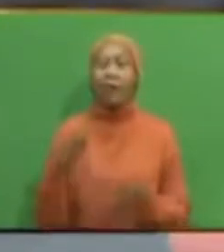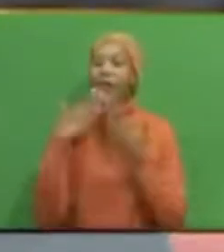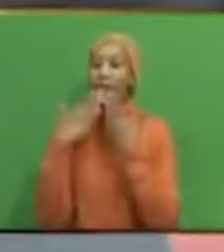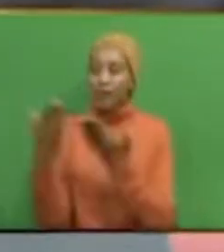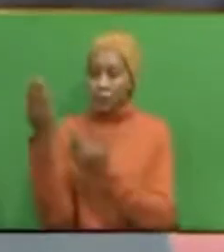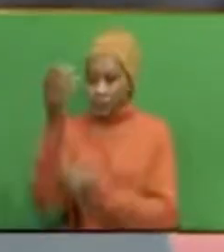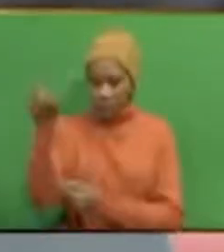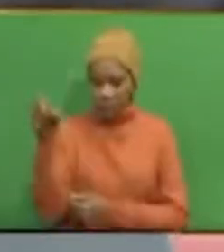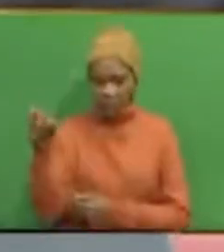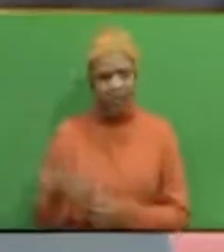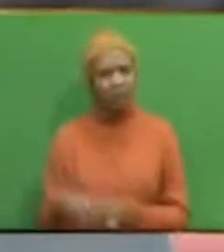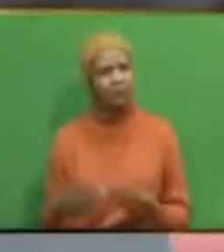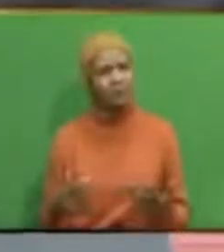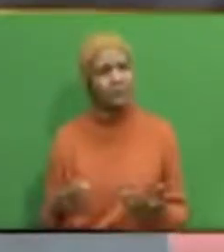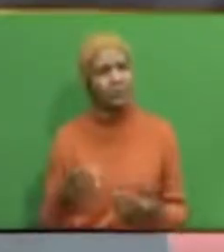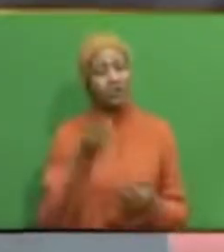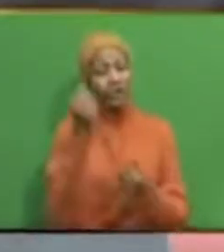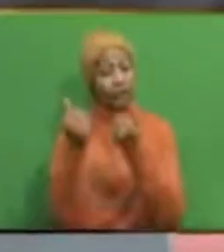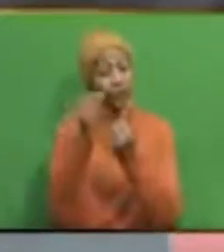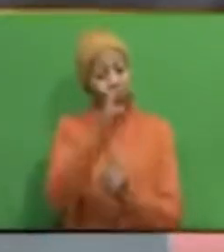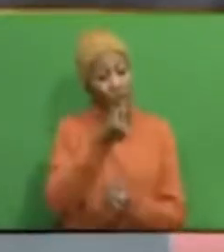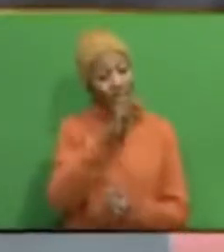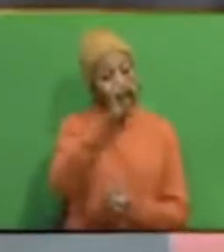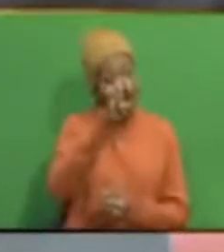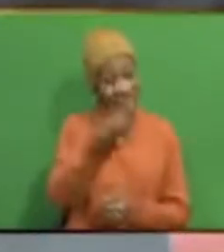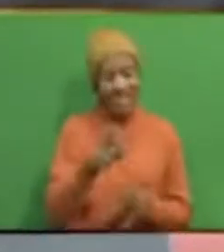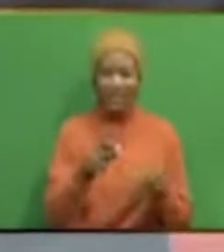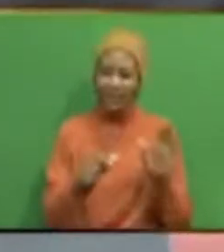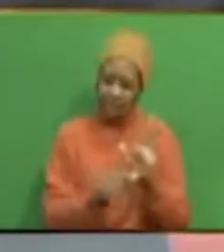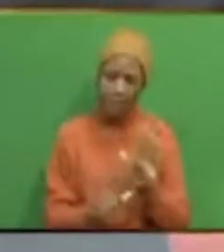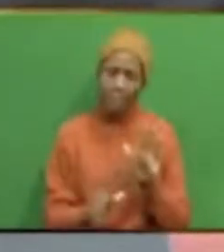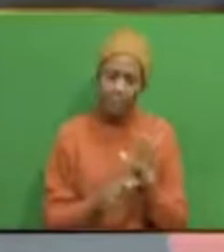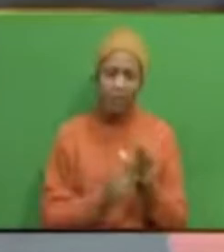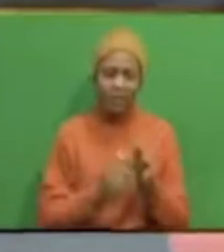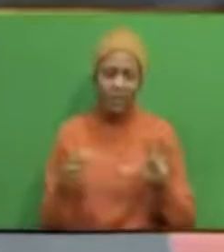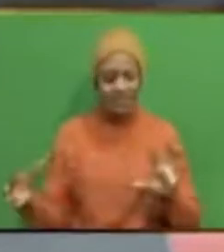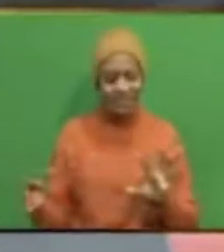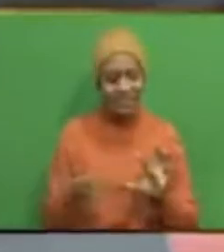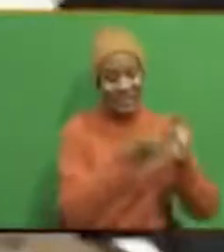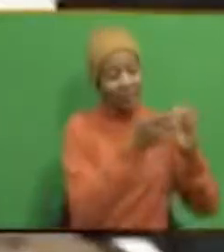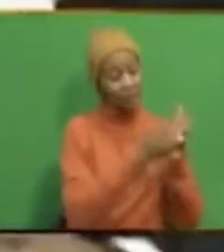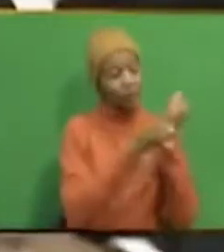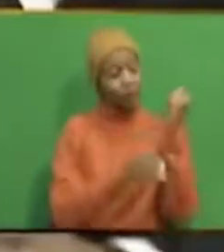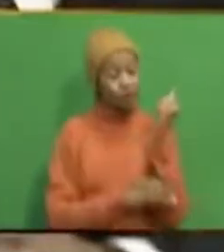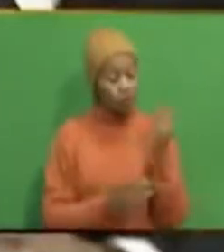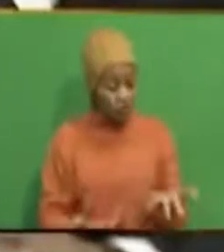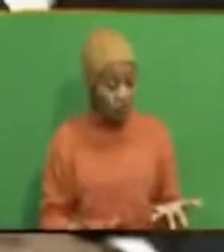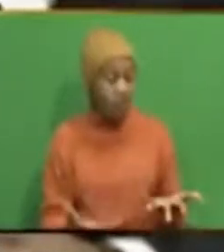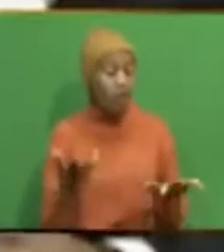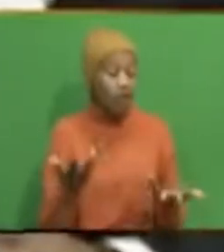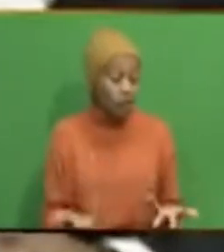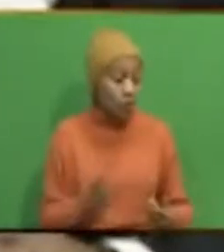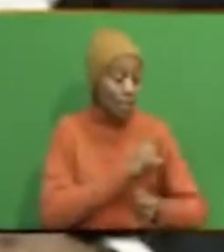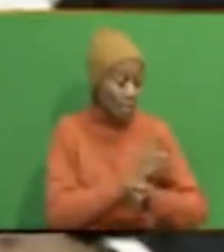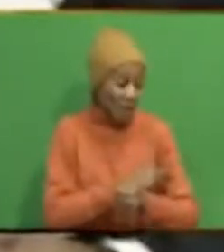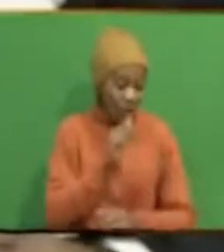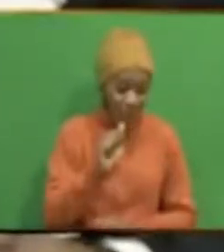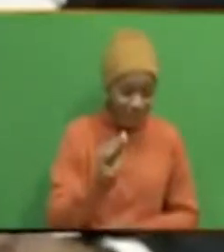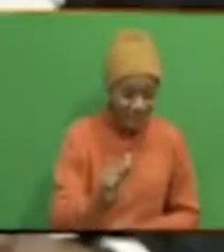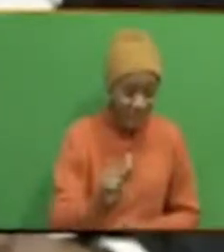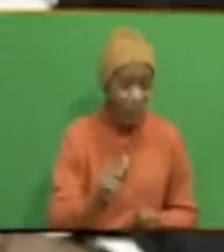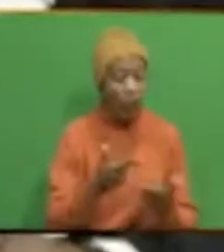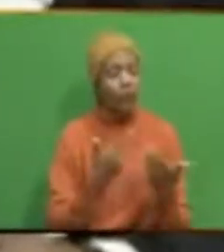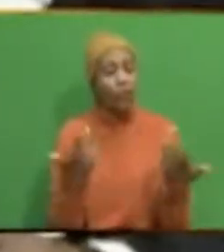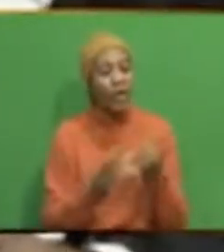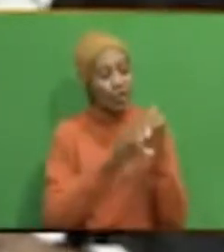Thank you, Speaker. Speaker, the judiciary is a crucial part of our constitutional democracy due to the extensive powers the Constitution